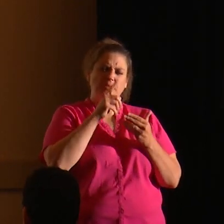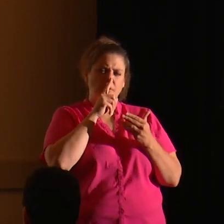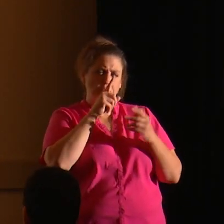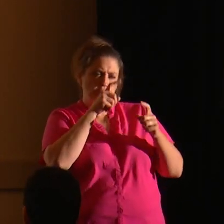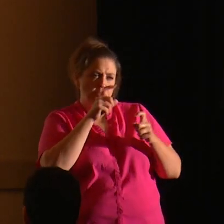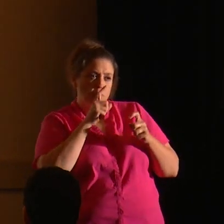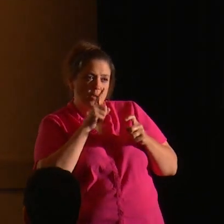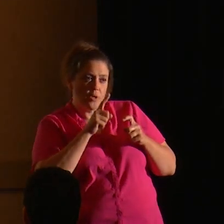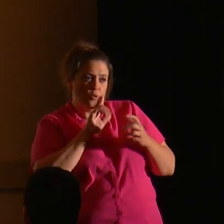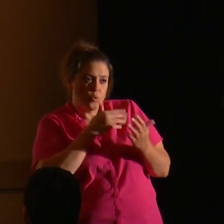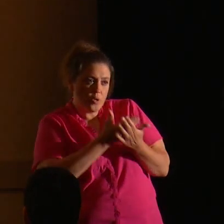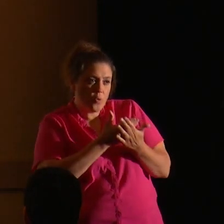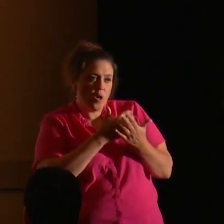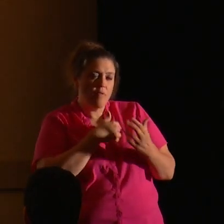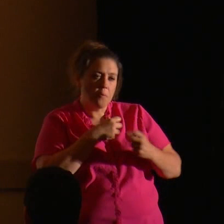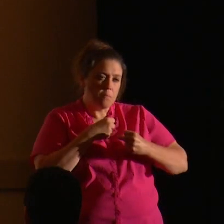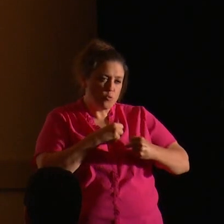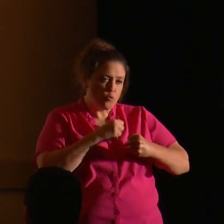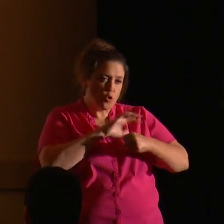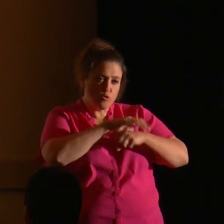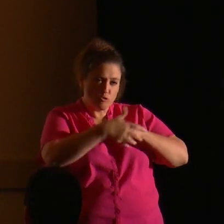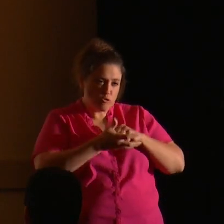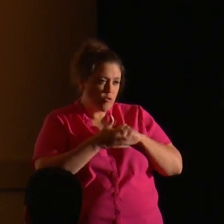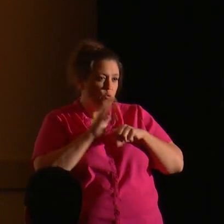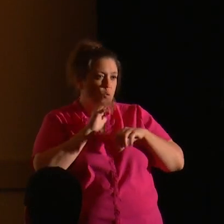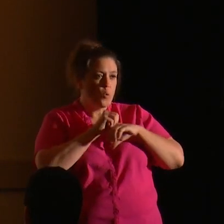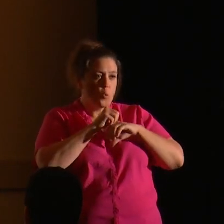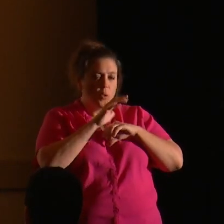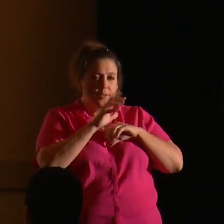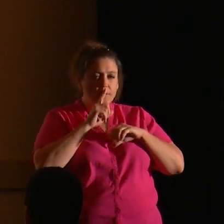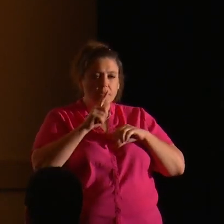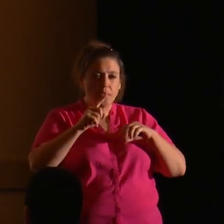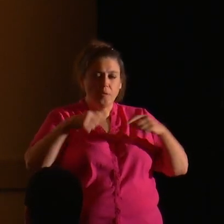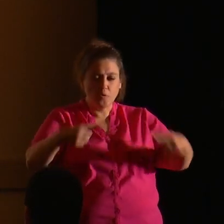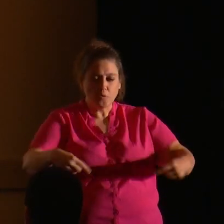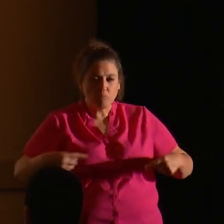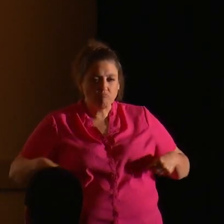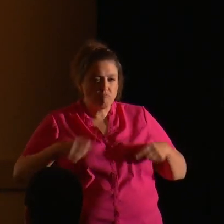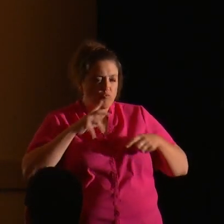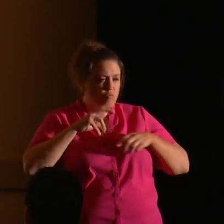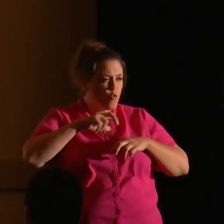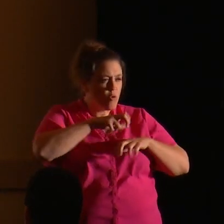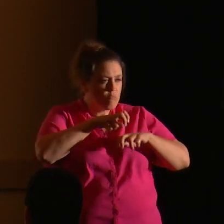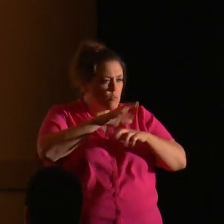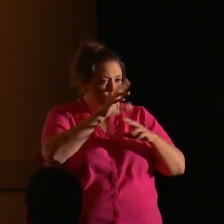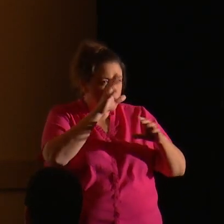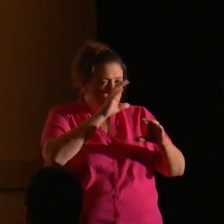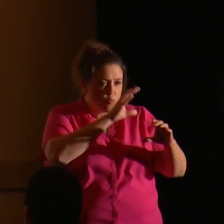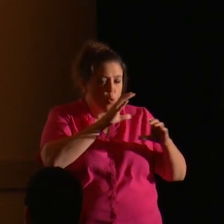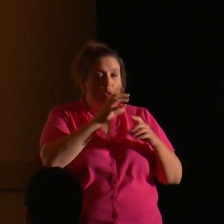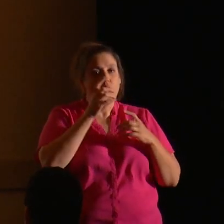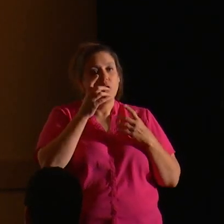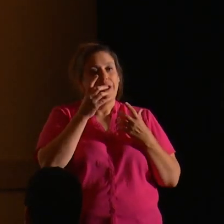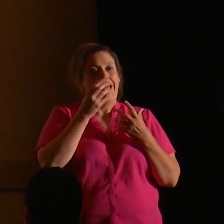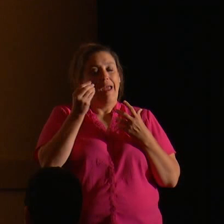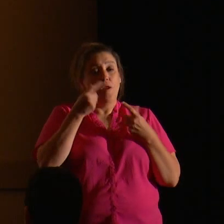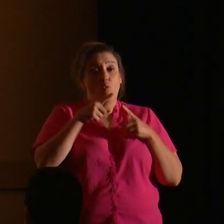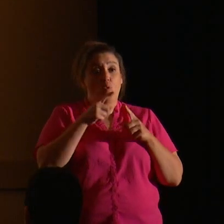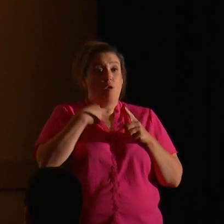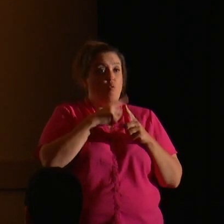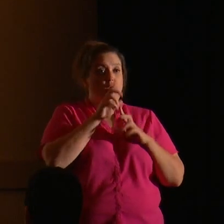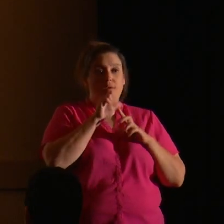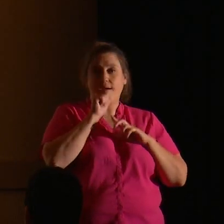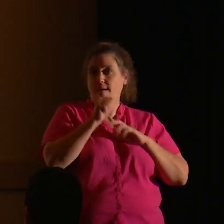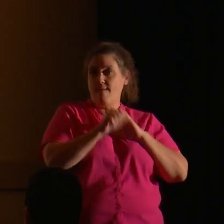has a solid surface, we can send rovers, we can dig holes, we can explore it. And while we haven't found any